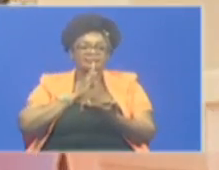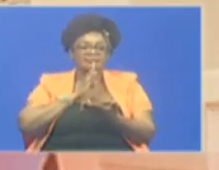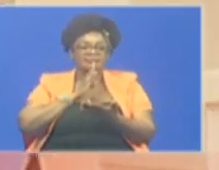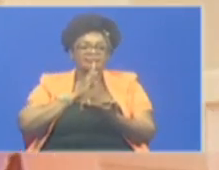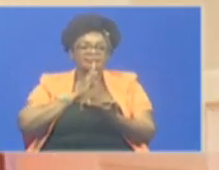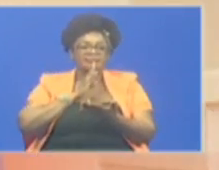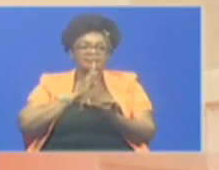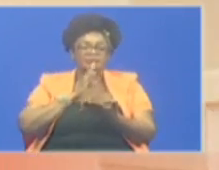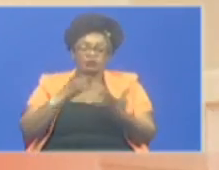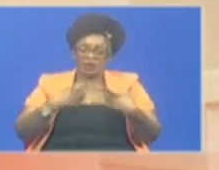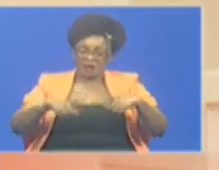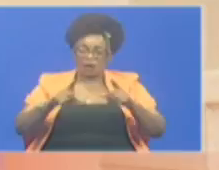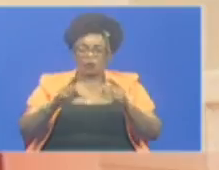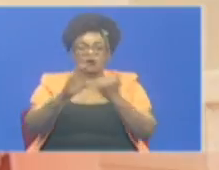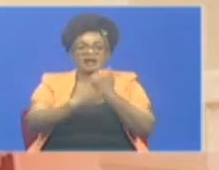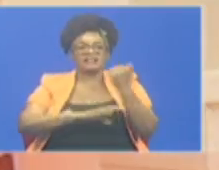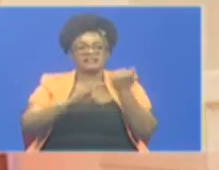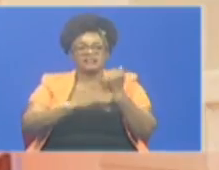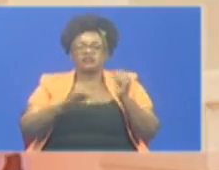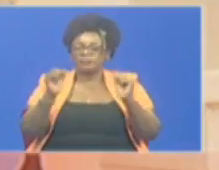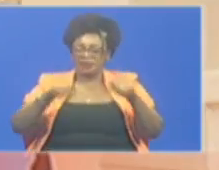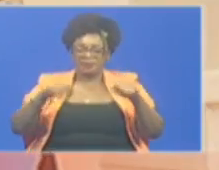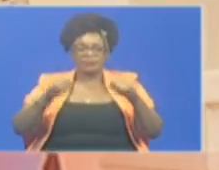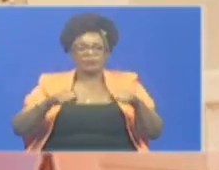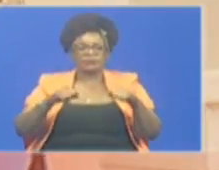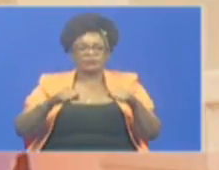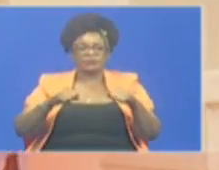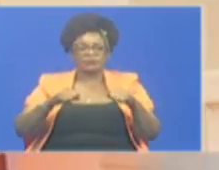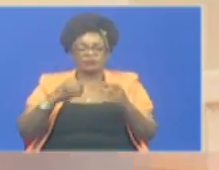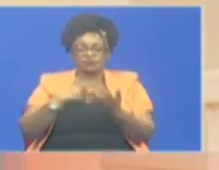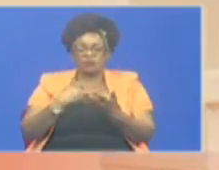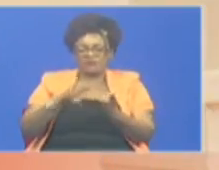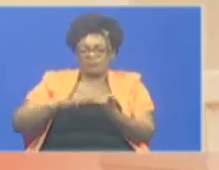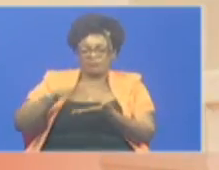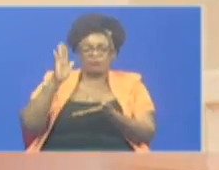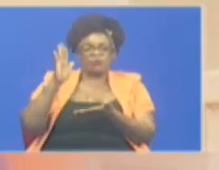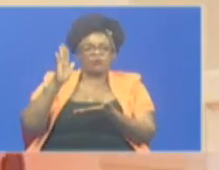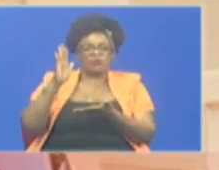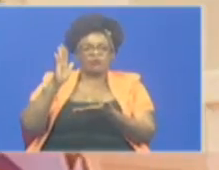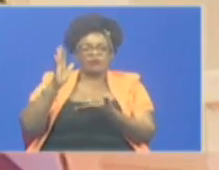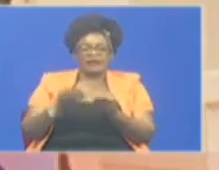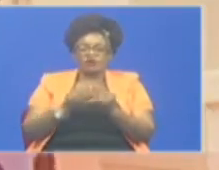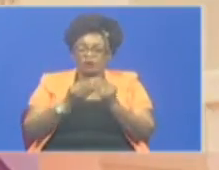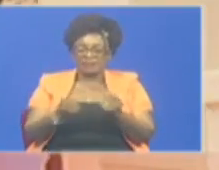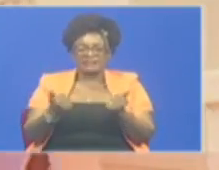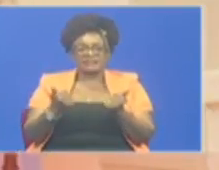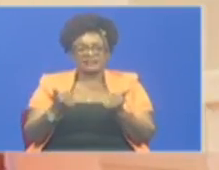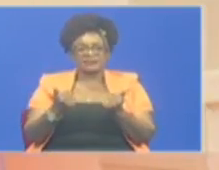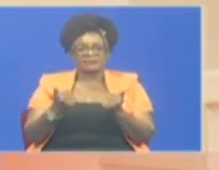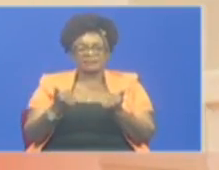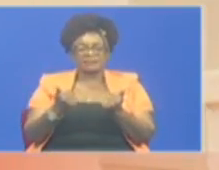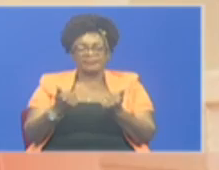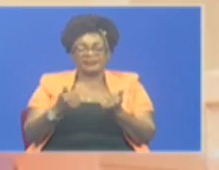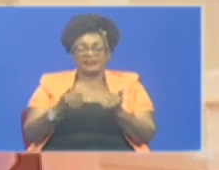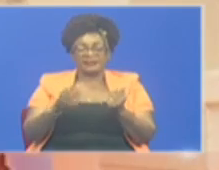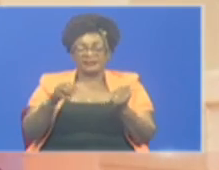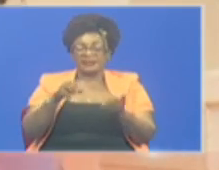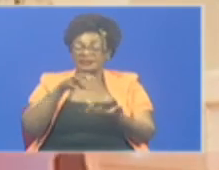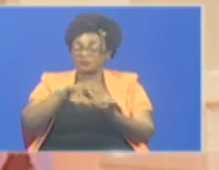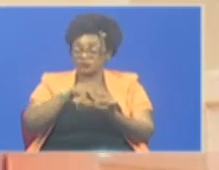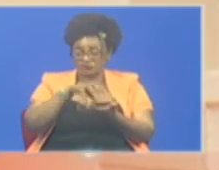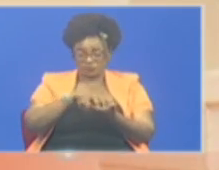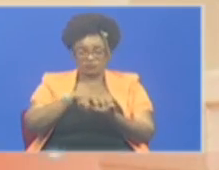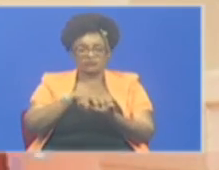to allow countries to be able to spend more in combating this pandemic and its